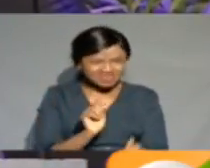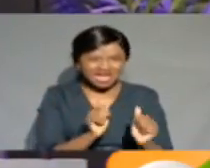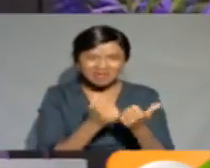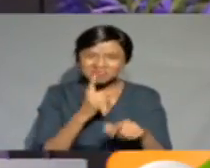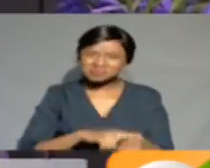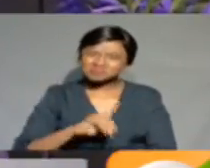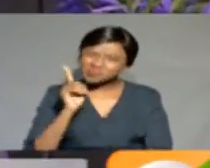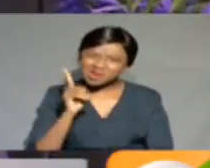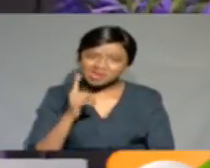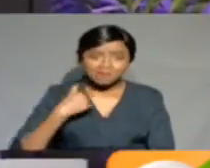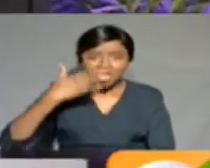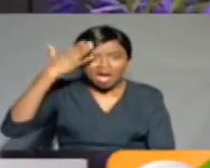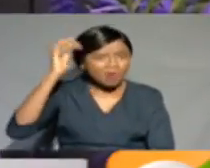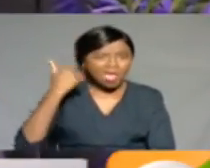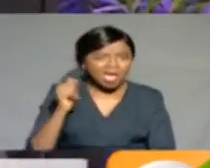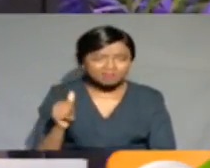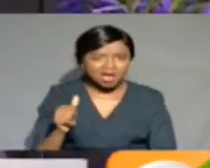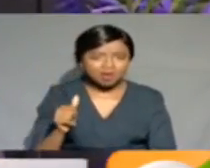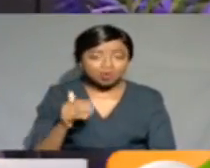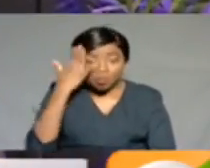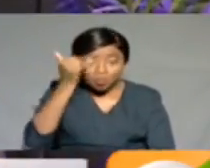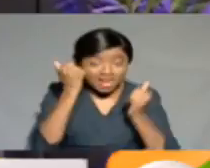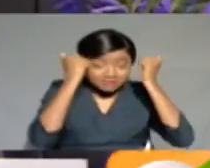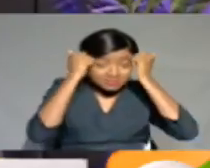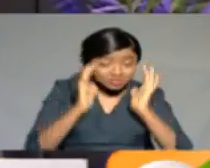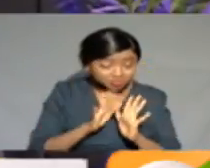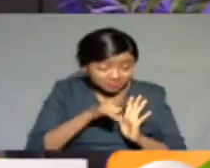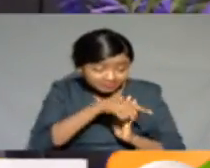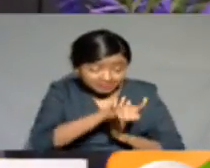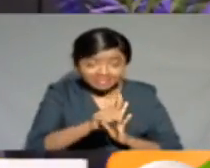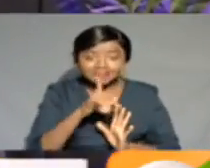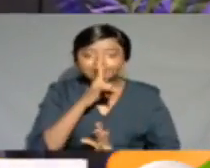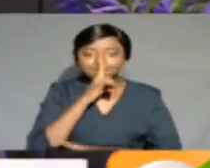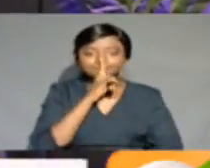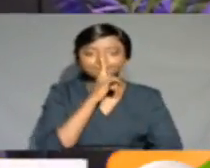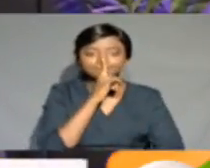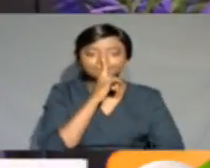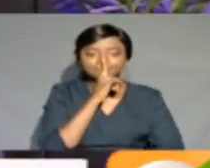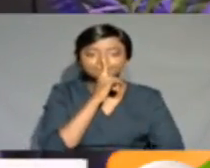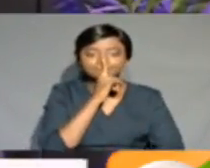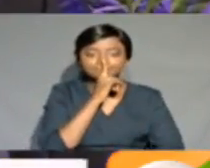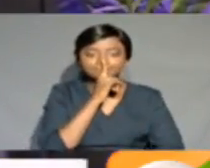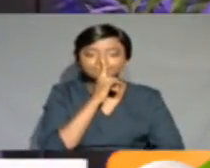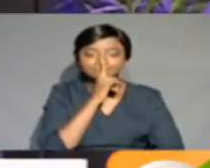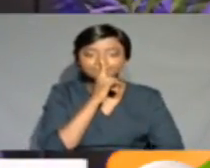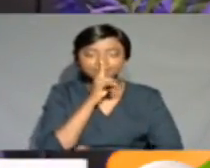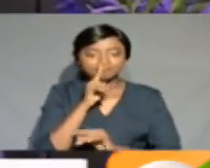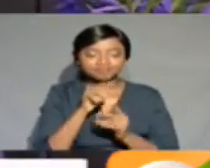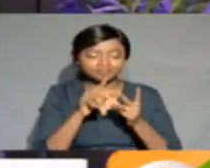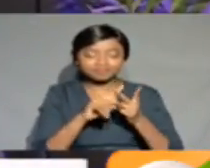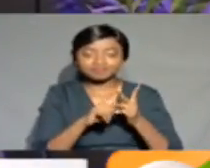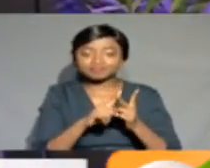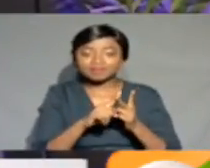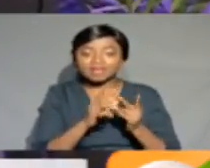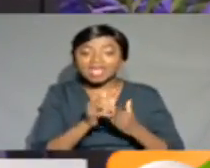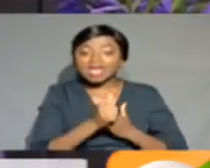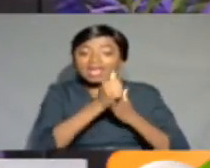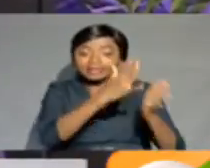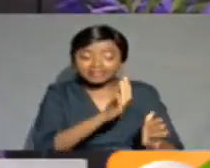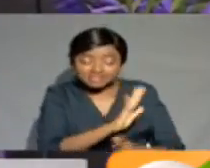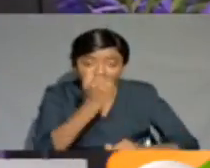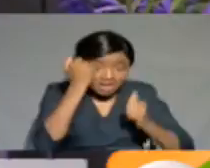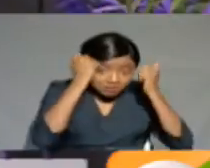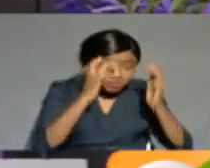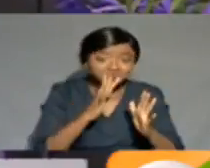learn that this was going on, because the students themselves will be quiet. The student leaders themselves will not share